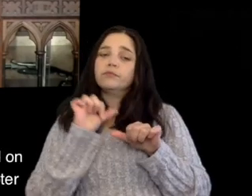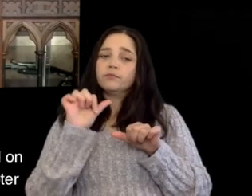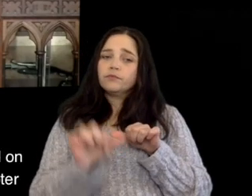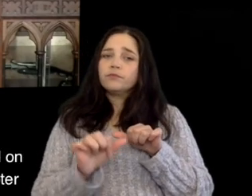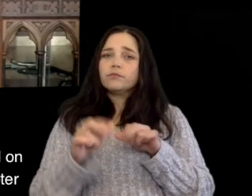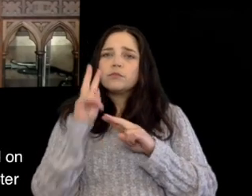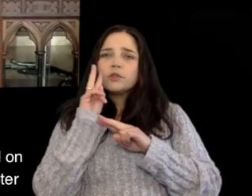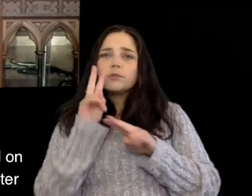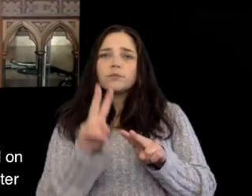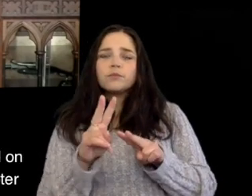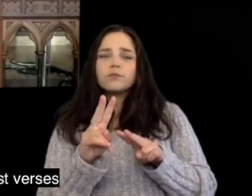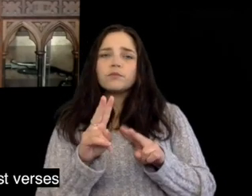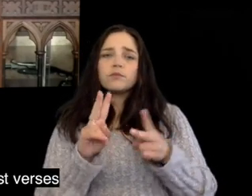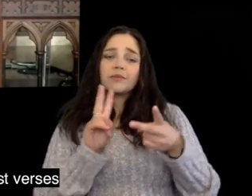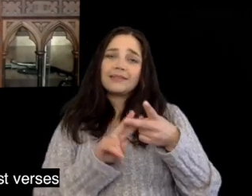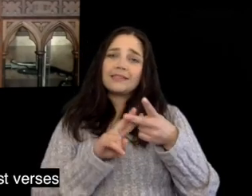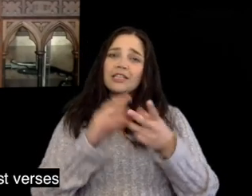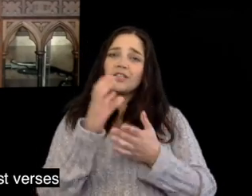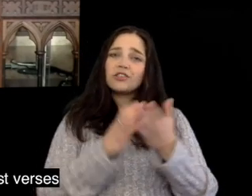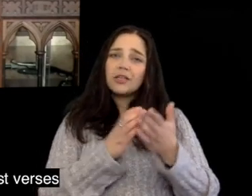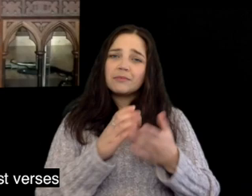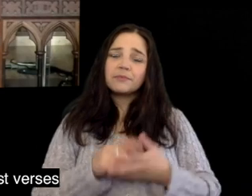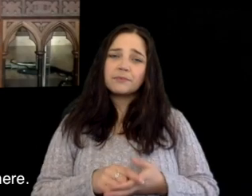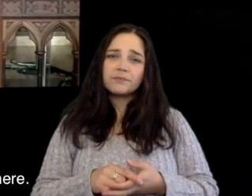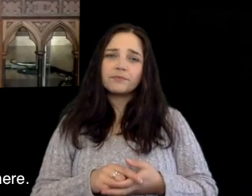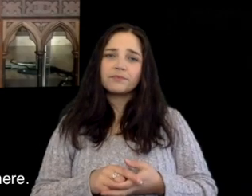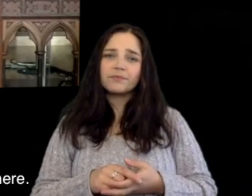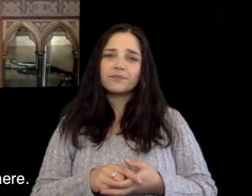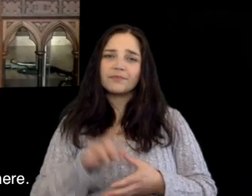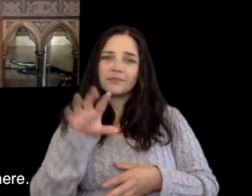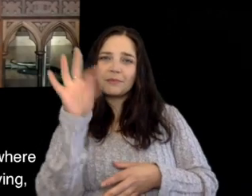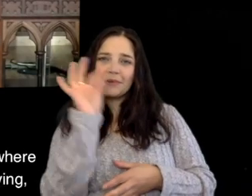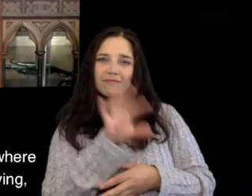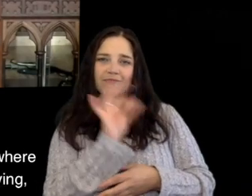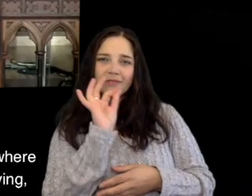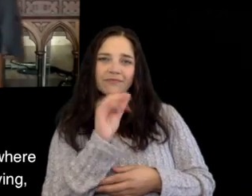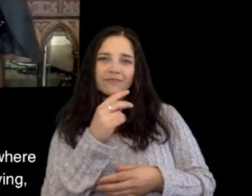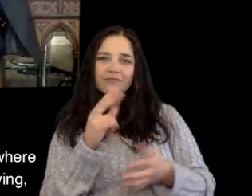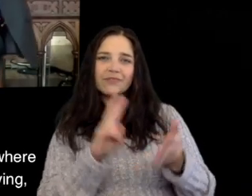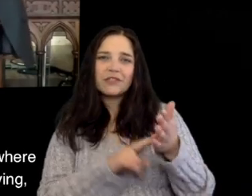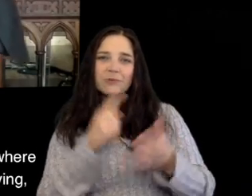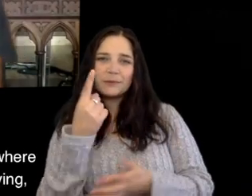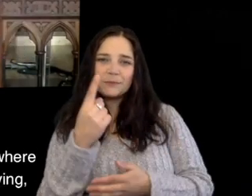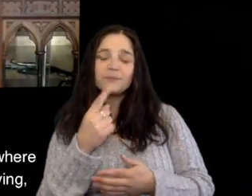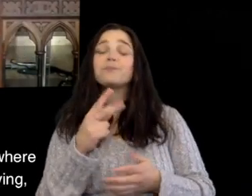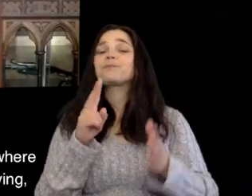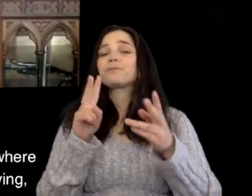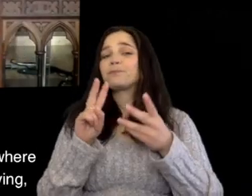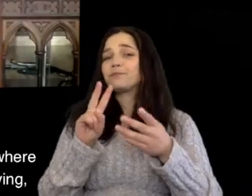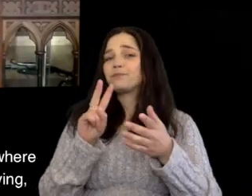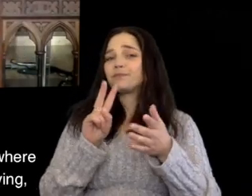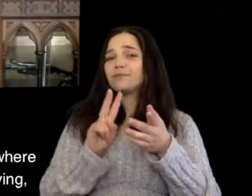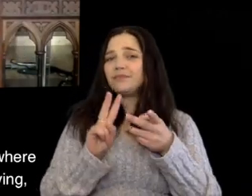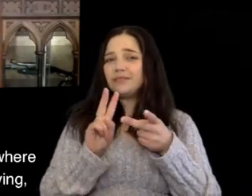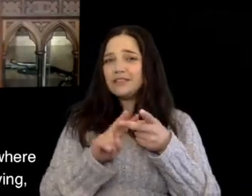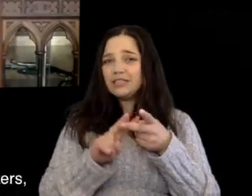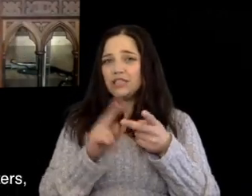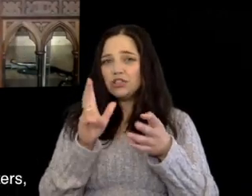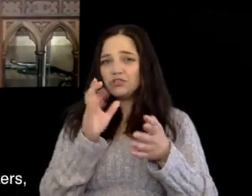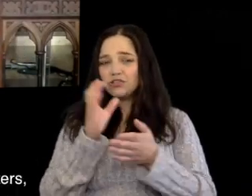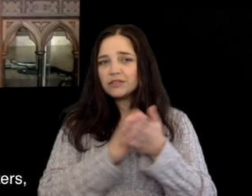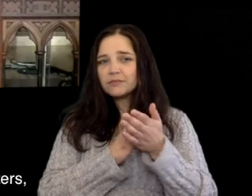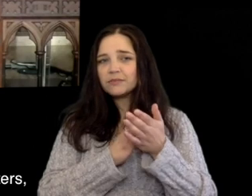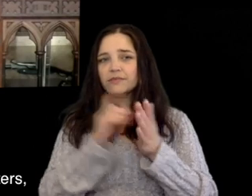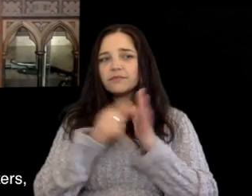And then we looked on to the second chapter, and I've just taken the first verses of the two chapters here. The second chapter, where James